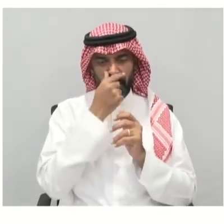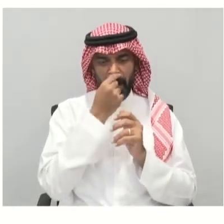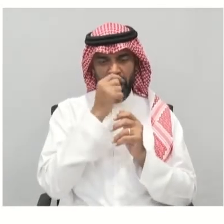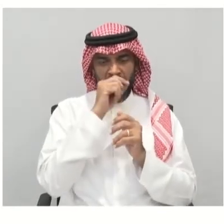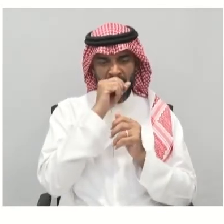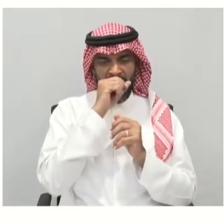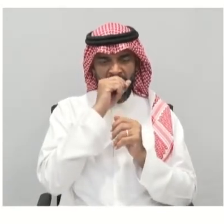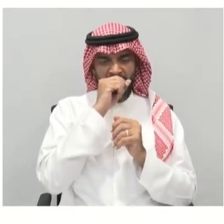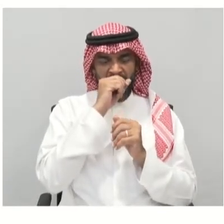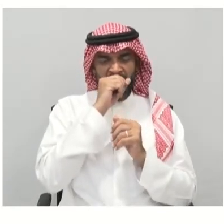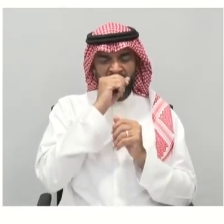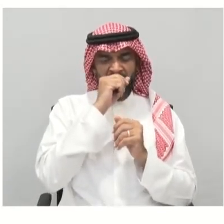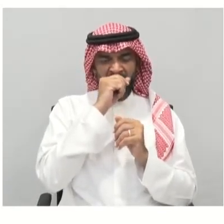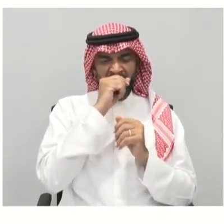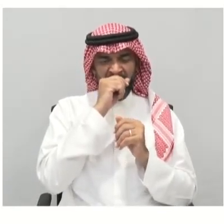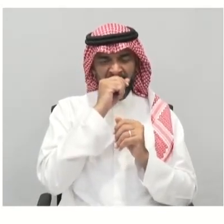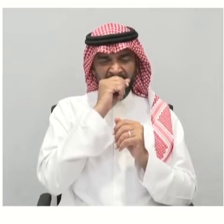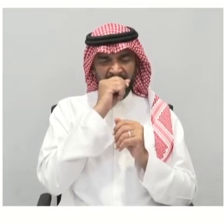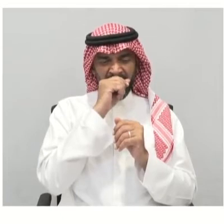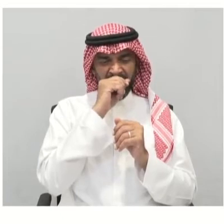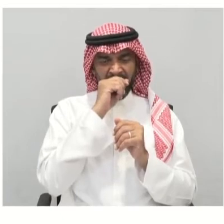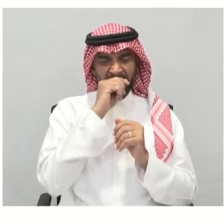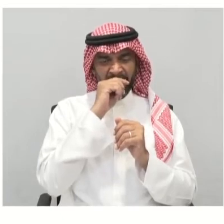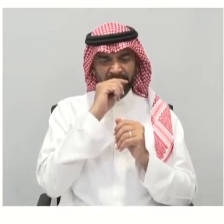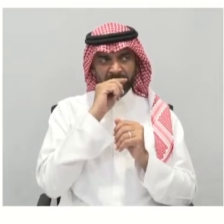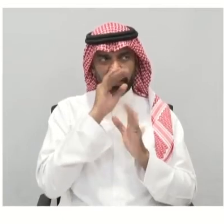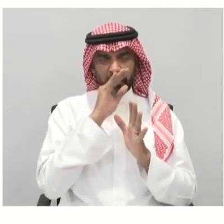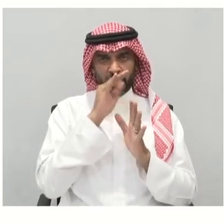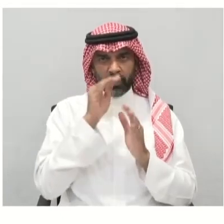Now here's the big question. Why do you like Saturday?